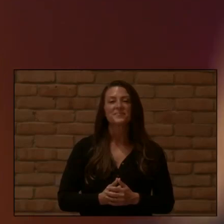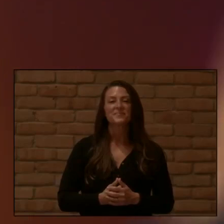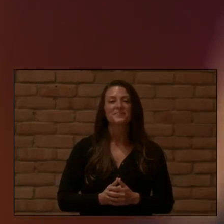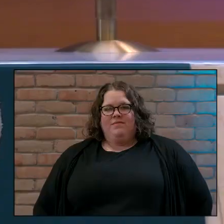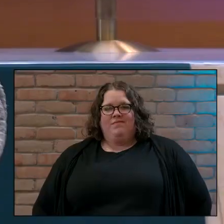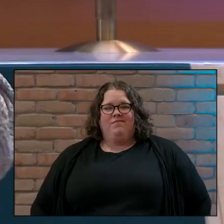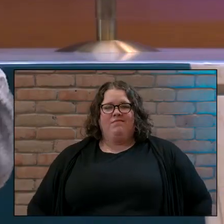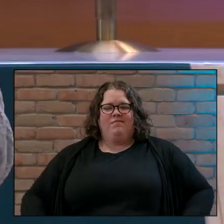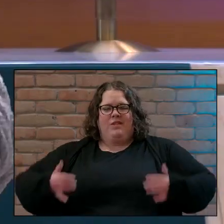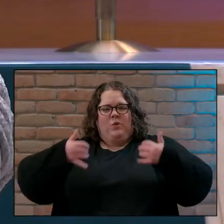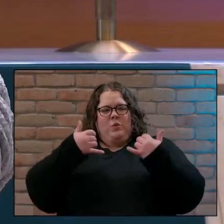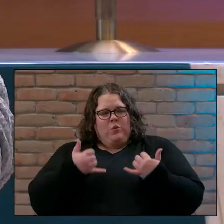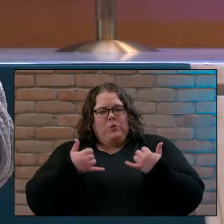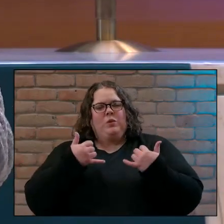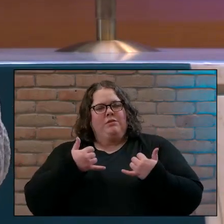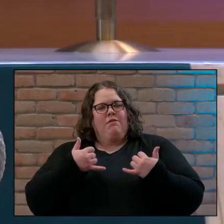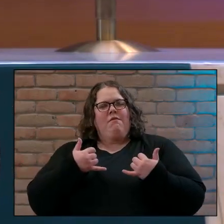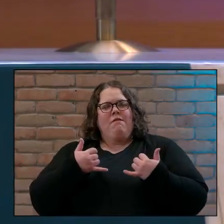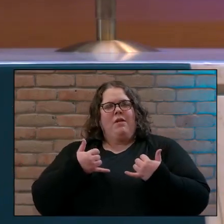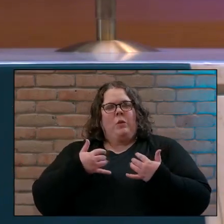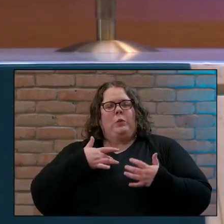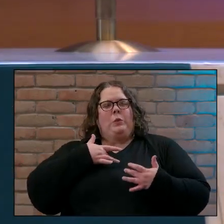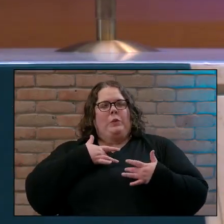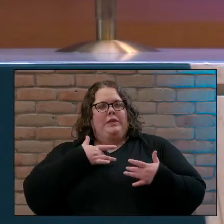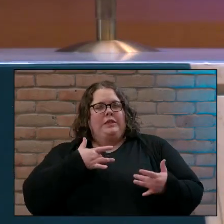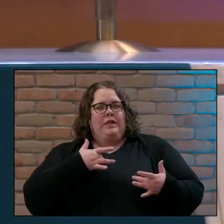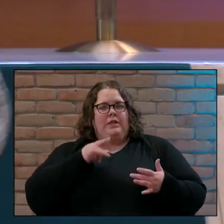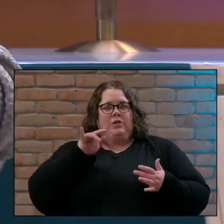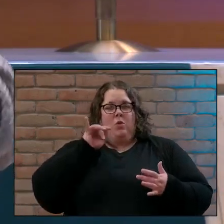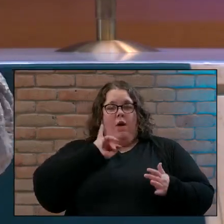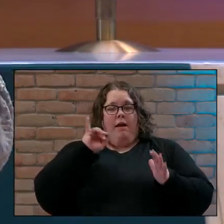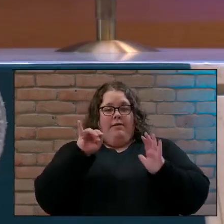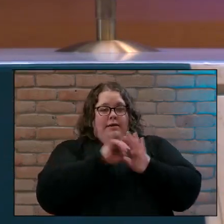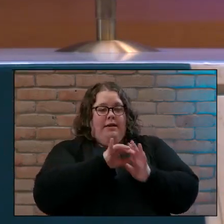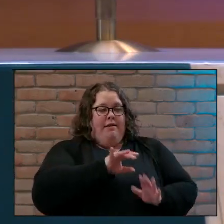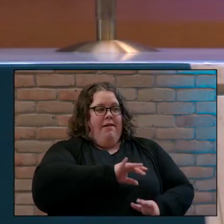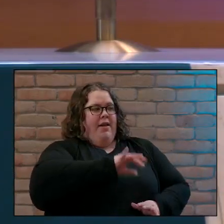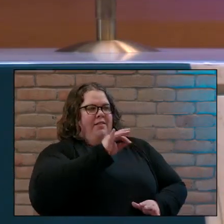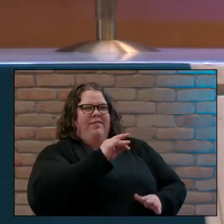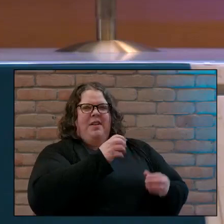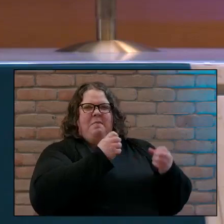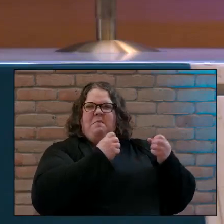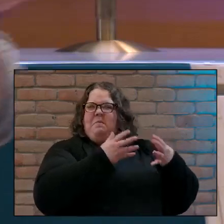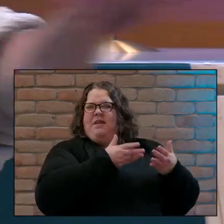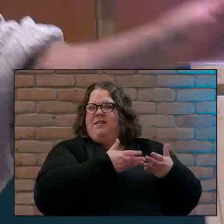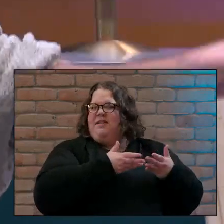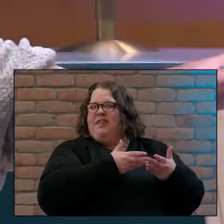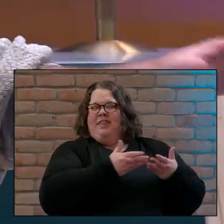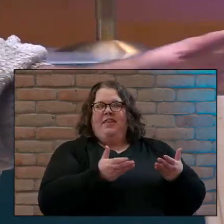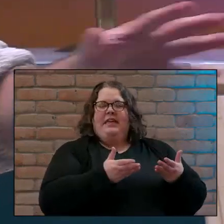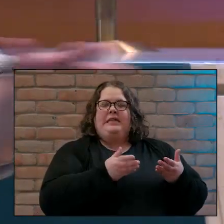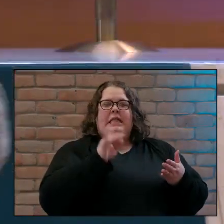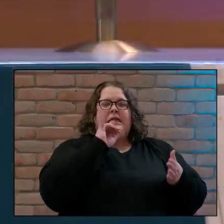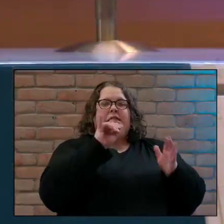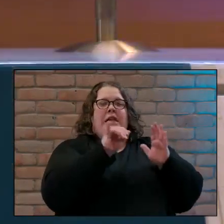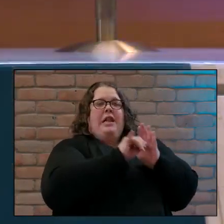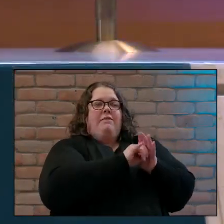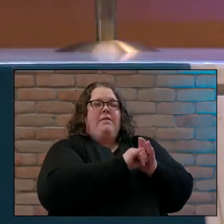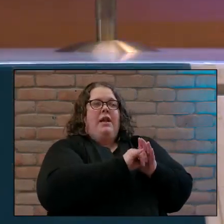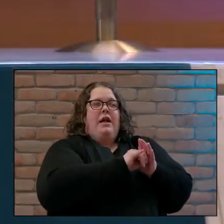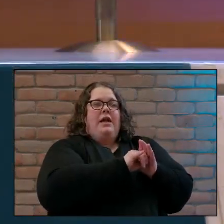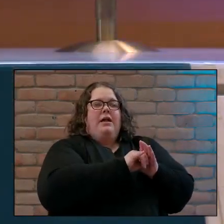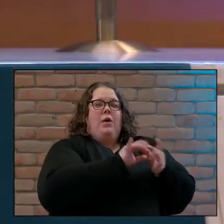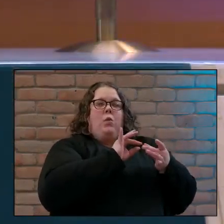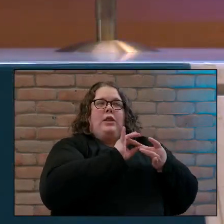Lives today, we find our identity in all different kinds of things that identify us in this world that